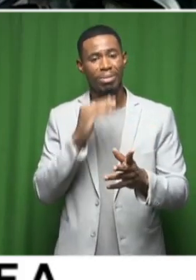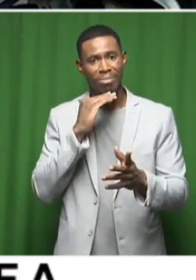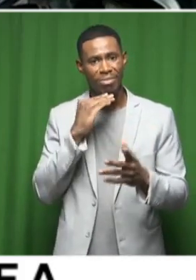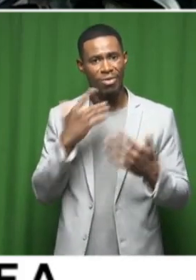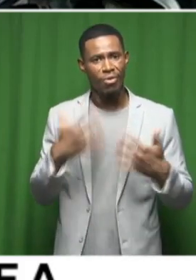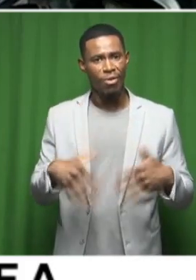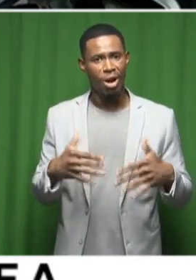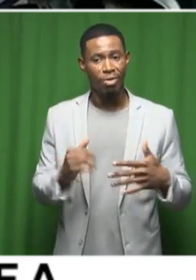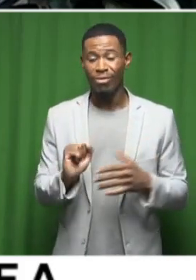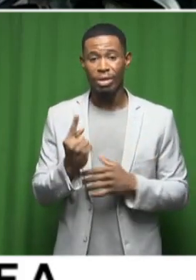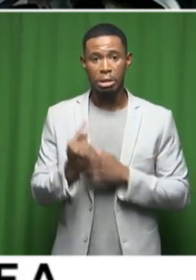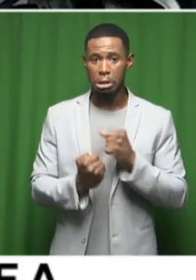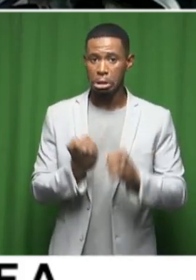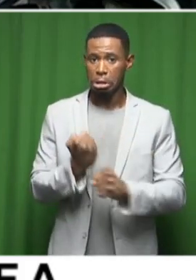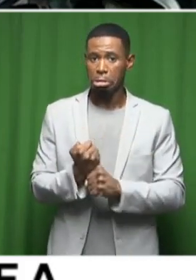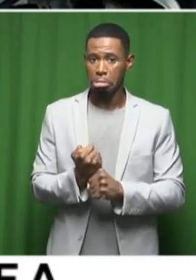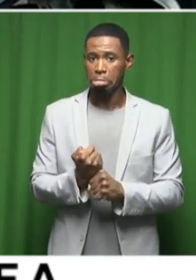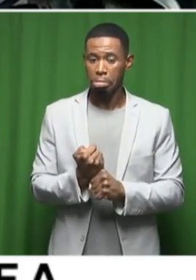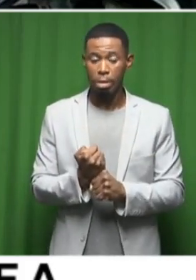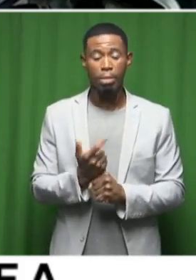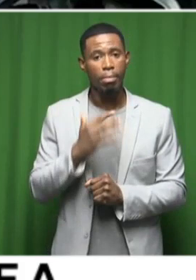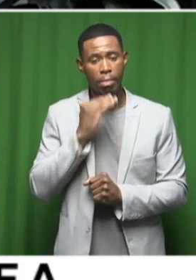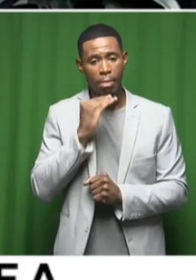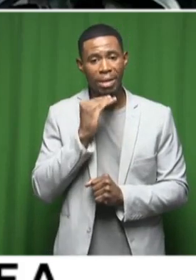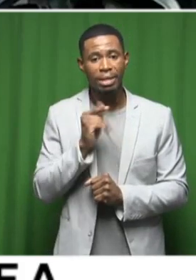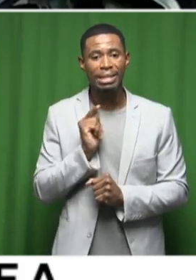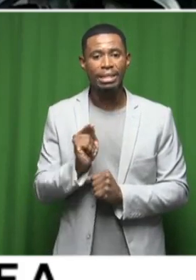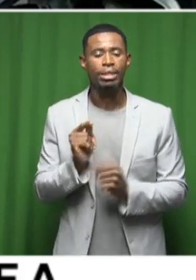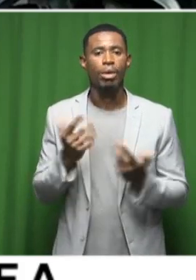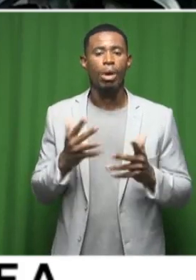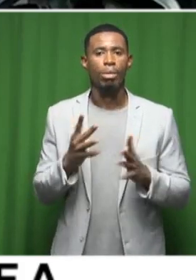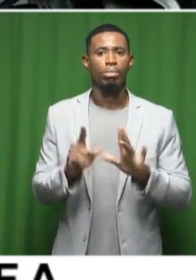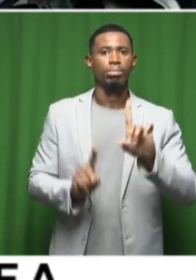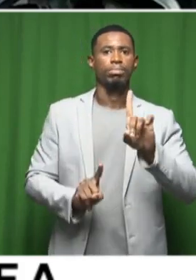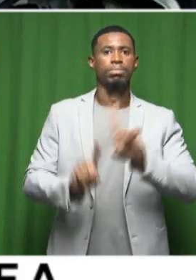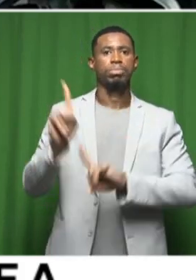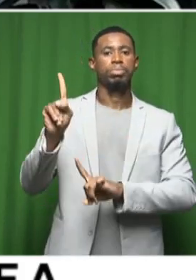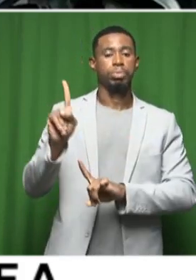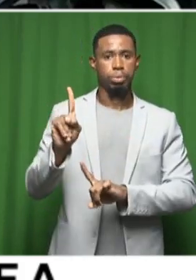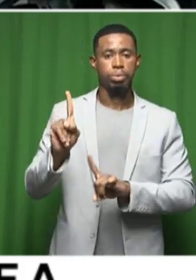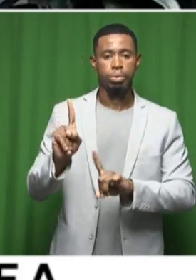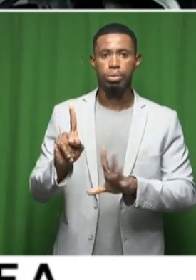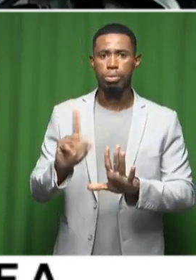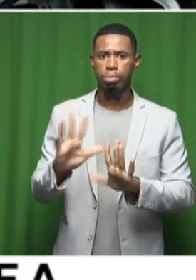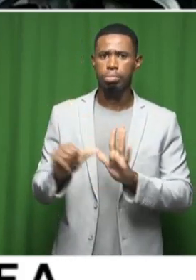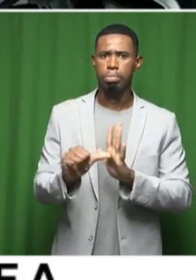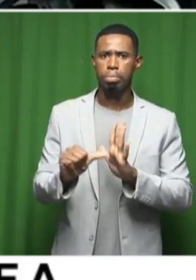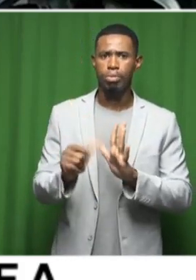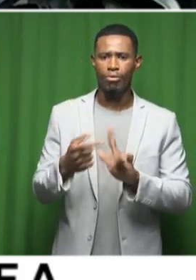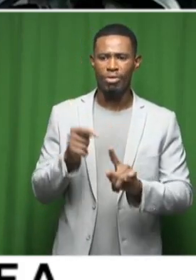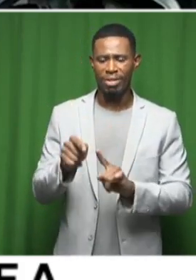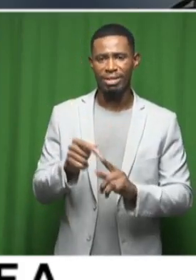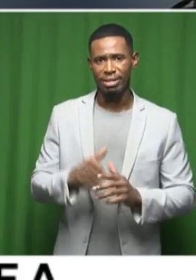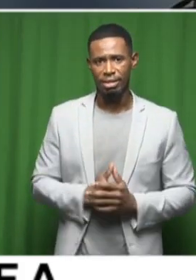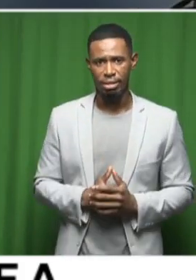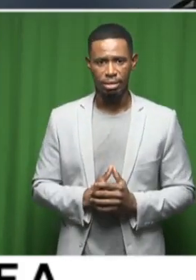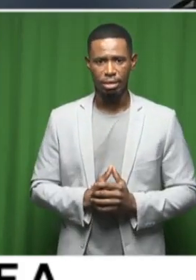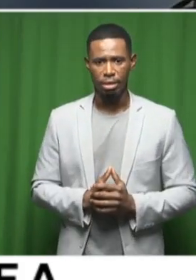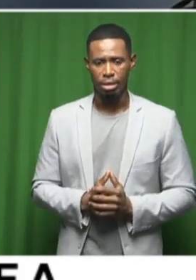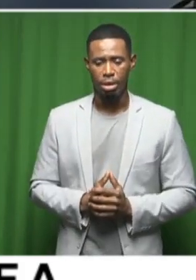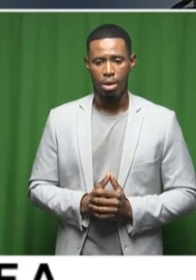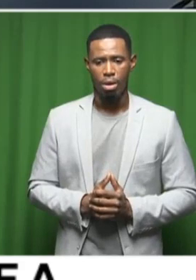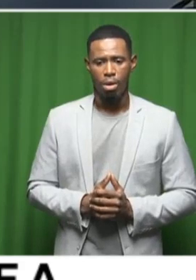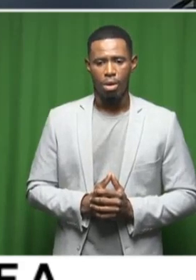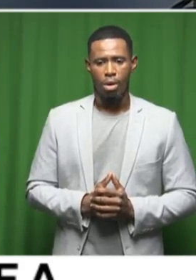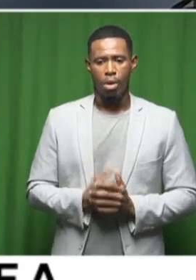in just the first year. So there's a significant success and impact that's resulting from this. And I